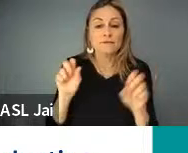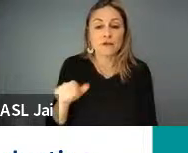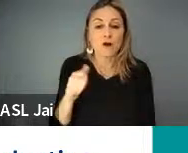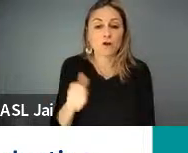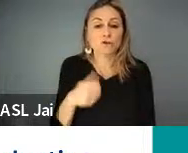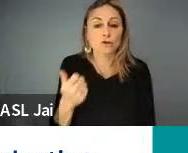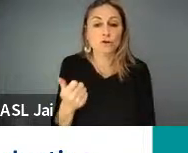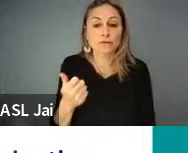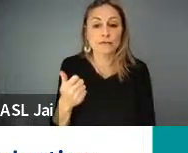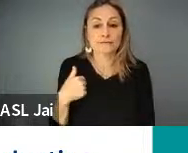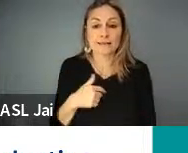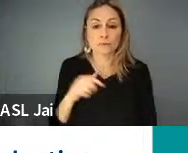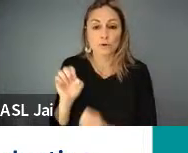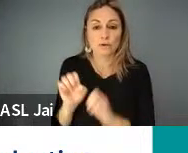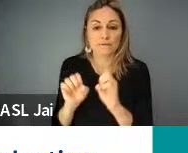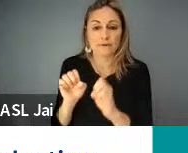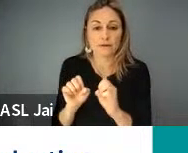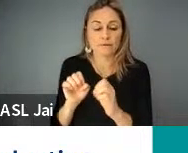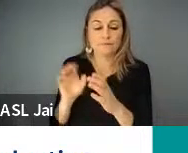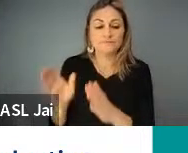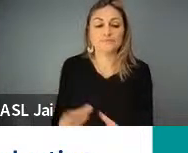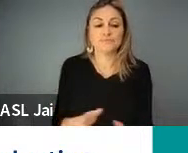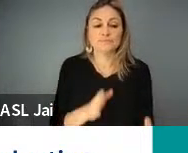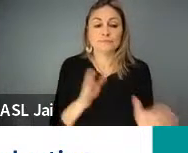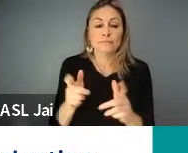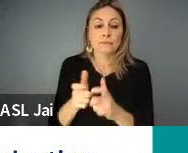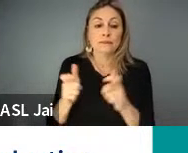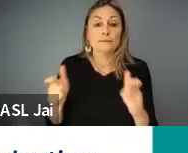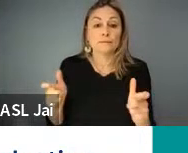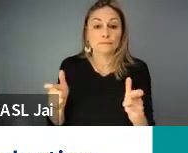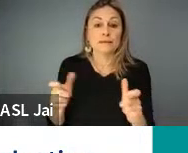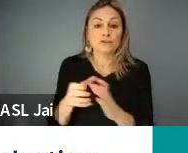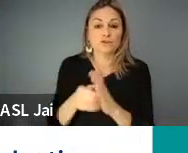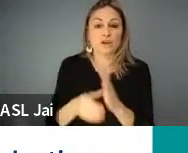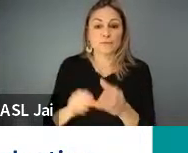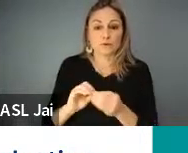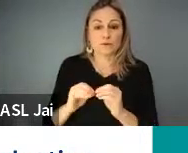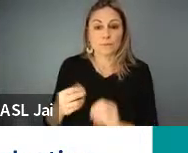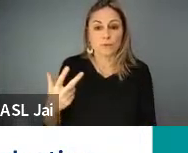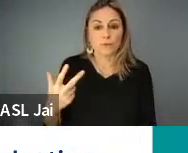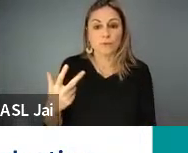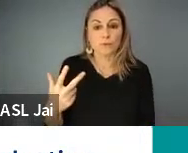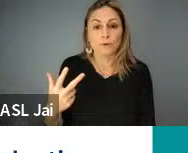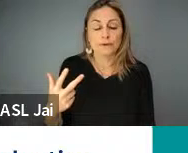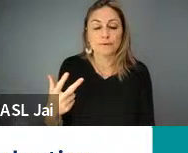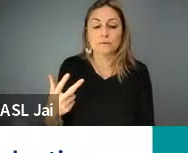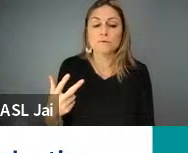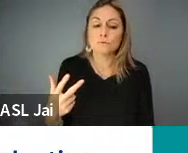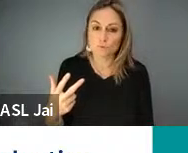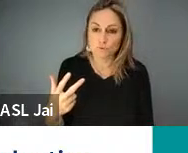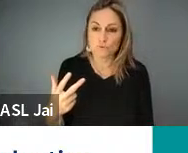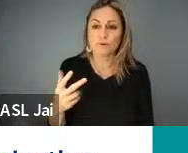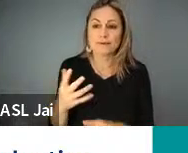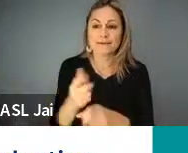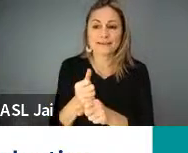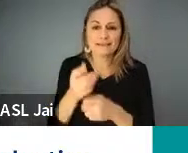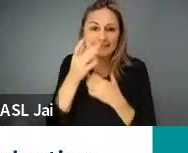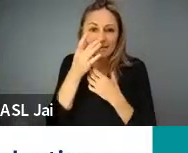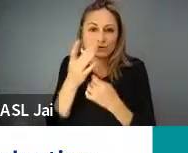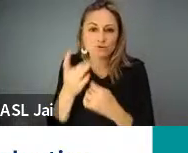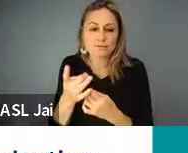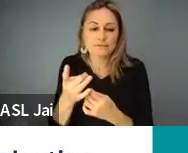are evaluating. And then the large chapter, chapter 3, is usually where it gets very interesting in terms